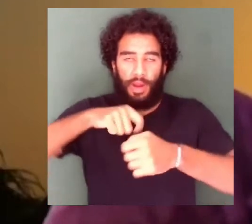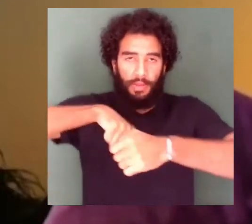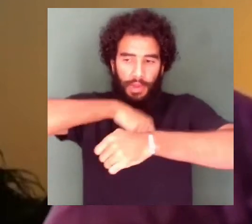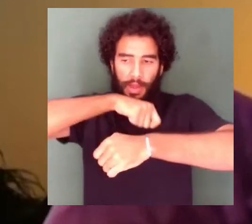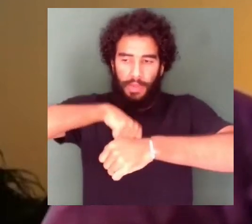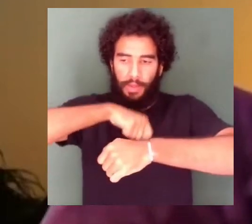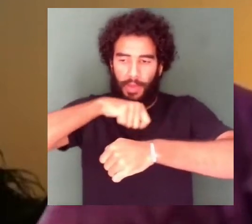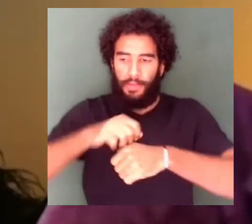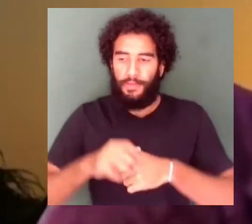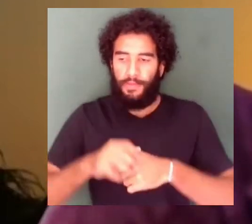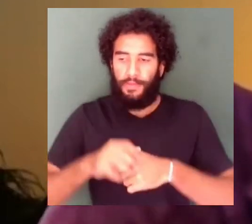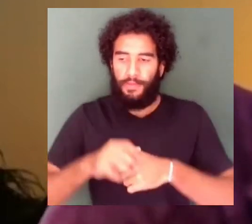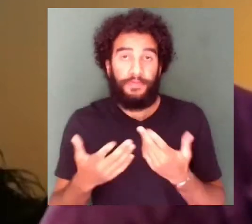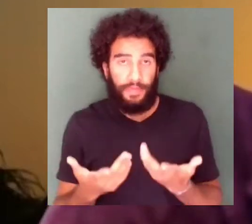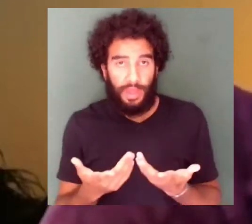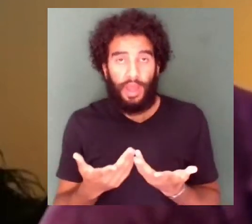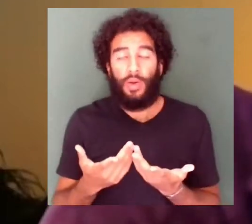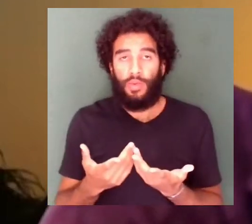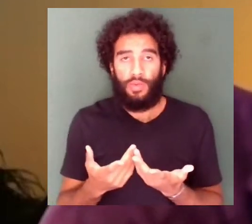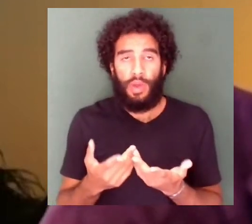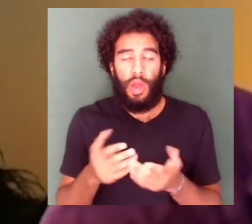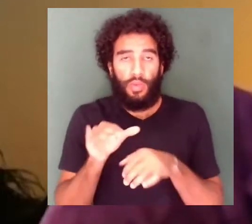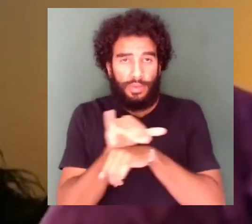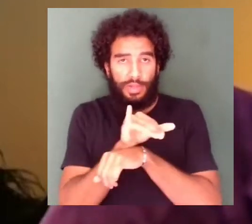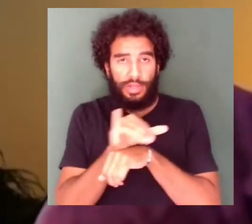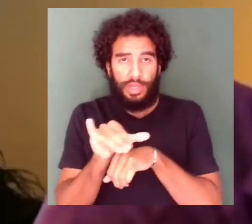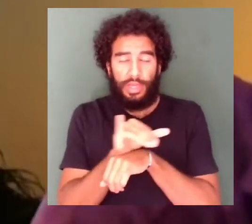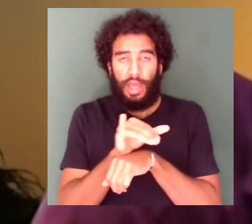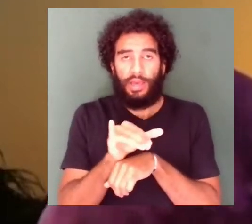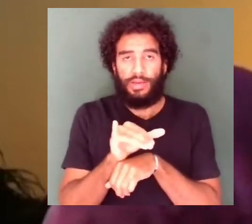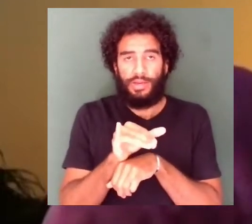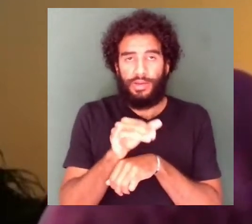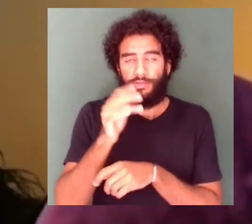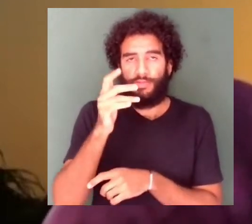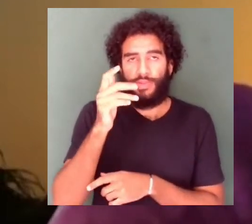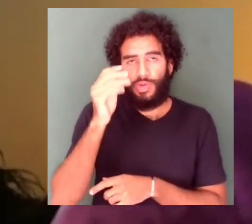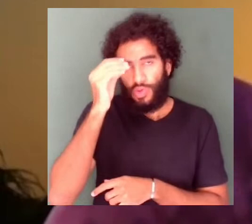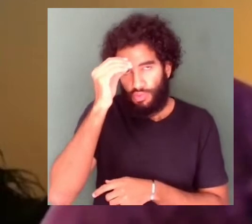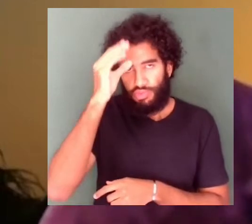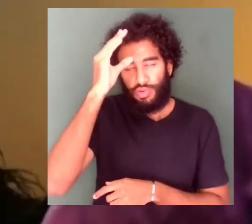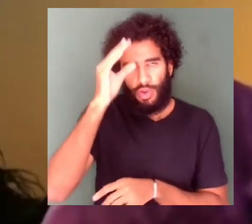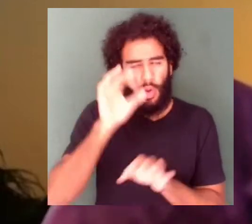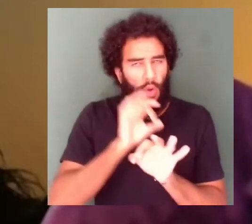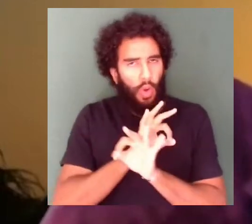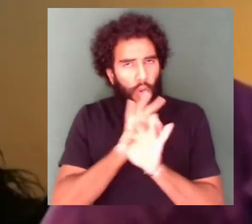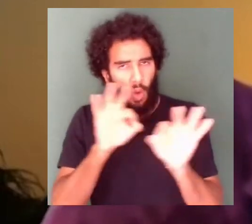lady in the school environment. And it is a very creative